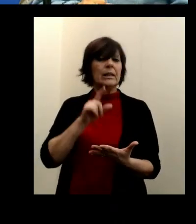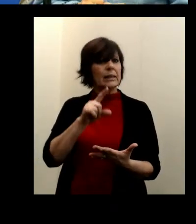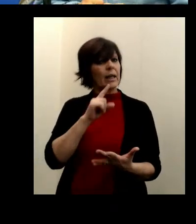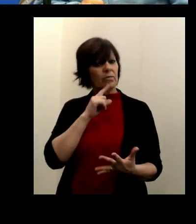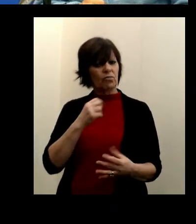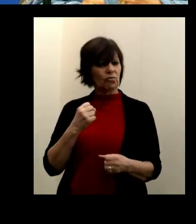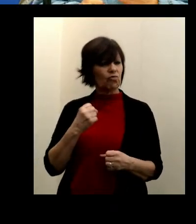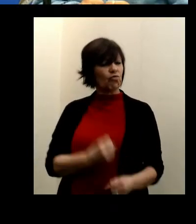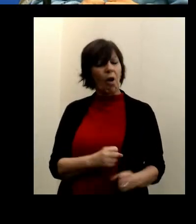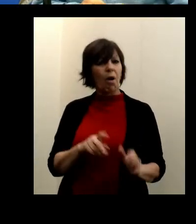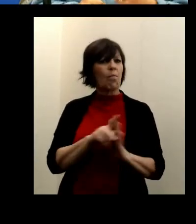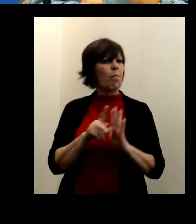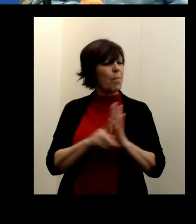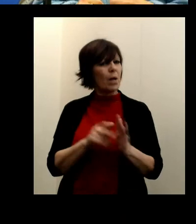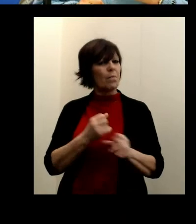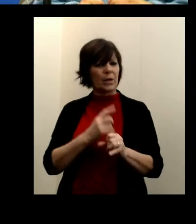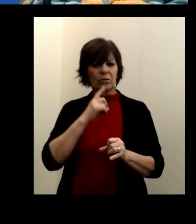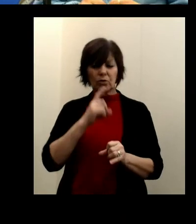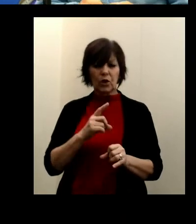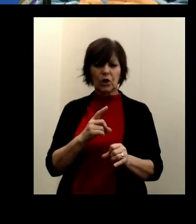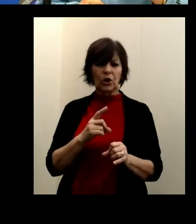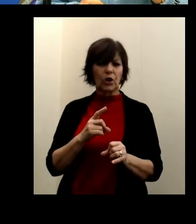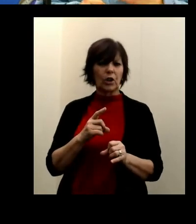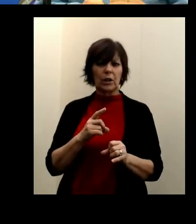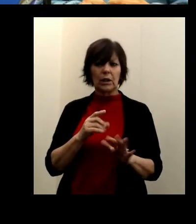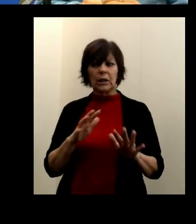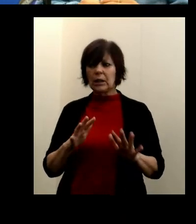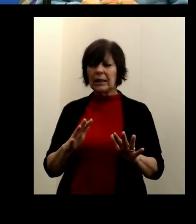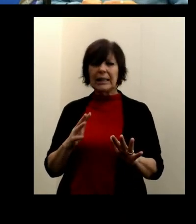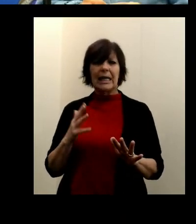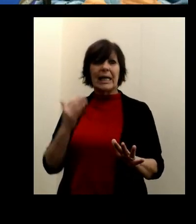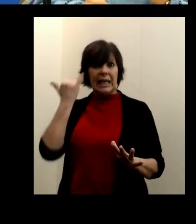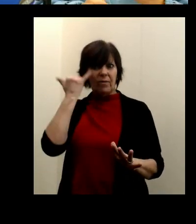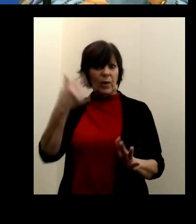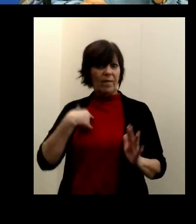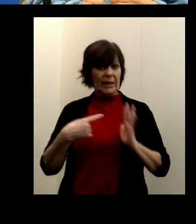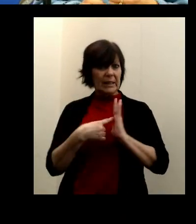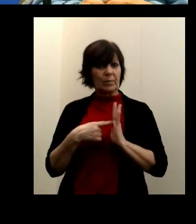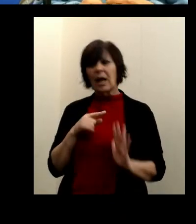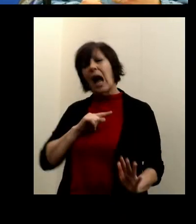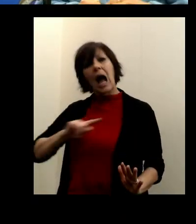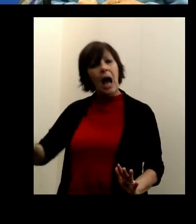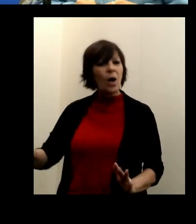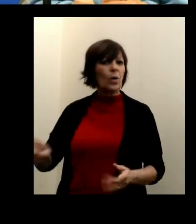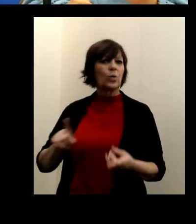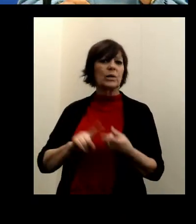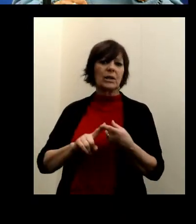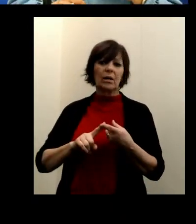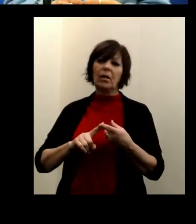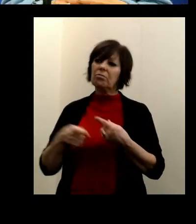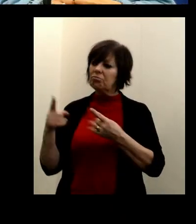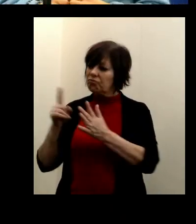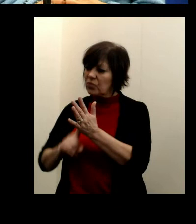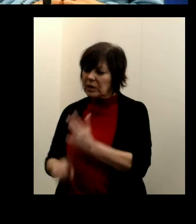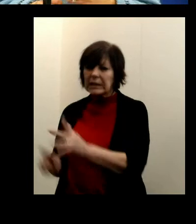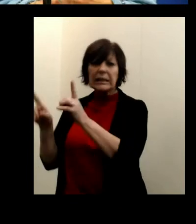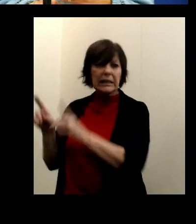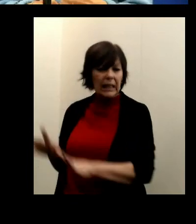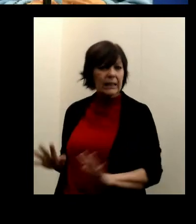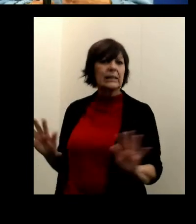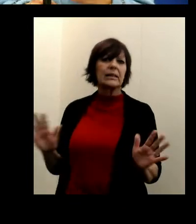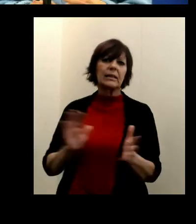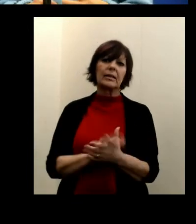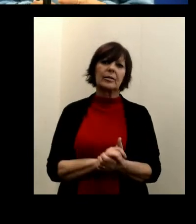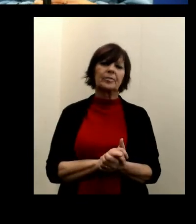strong policies, making sure that people are symptomatic, stay out of the schools, and until they can get evaluated by a healthcare provider